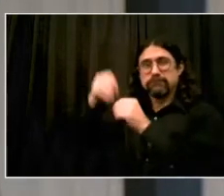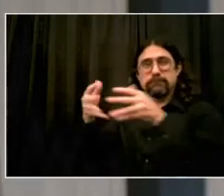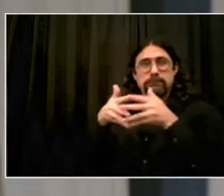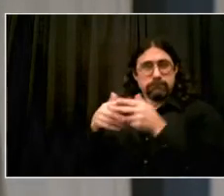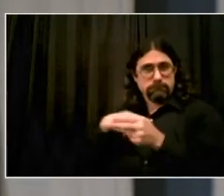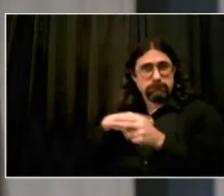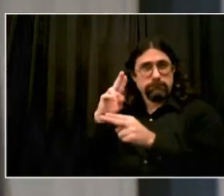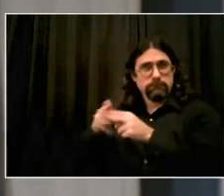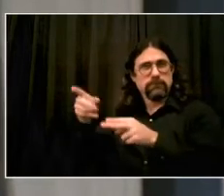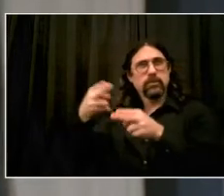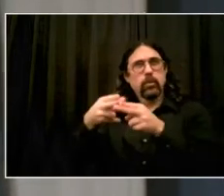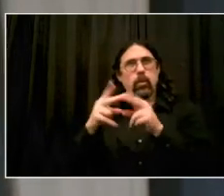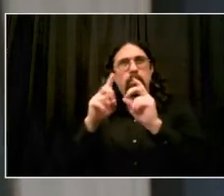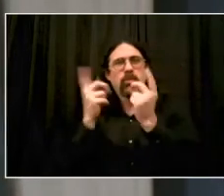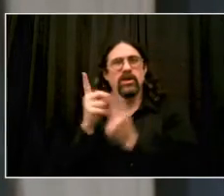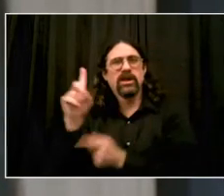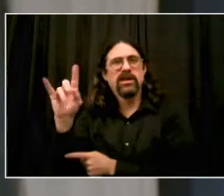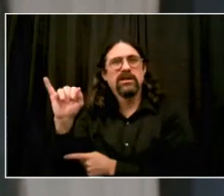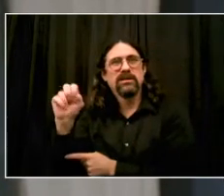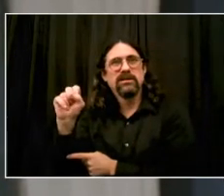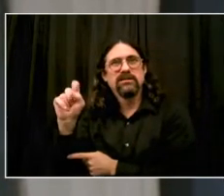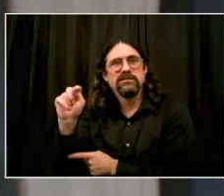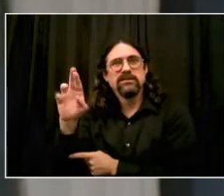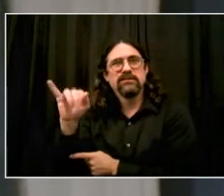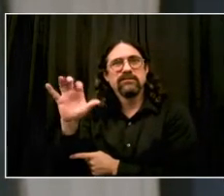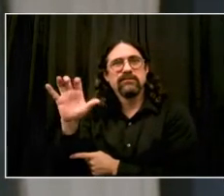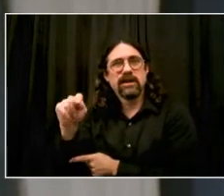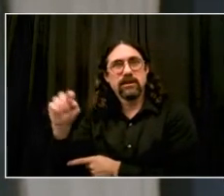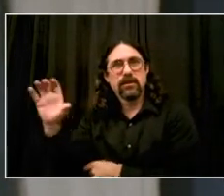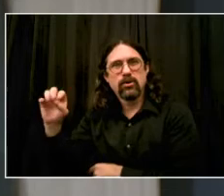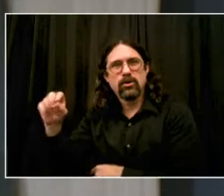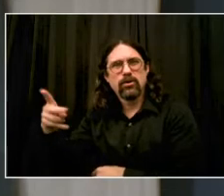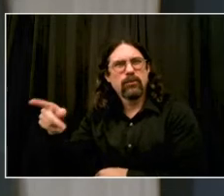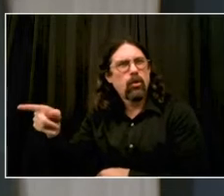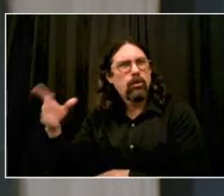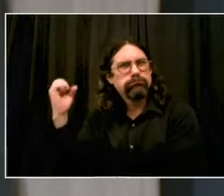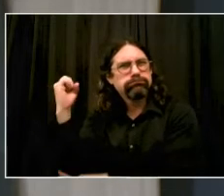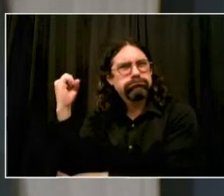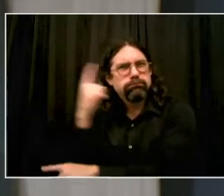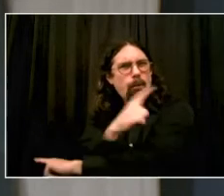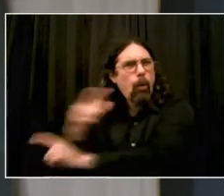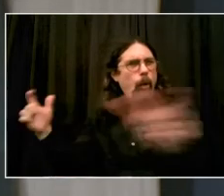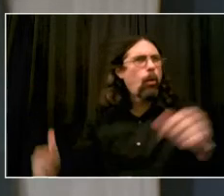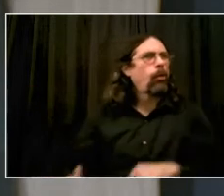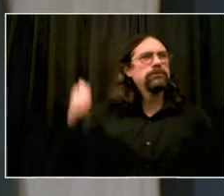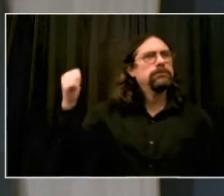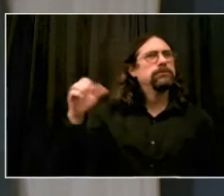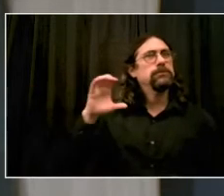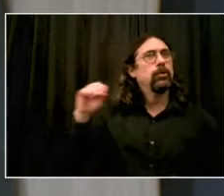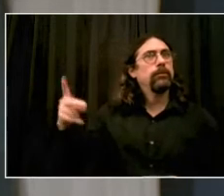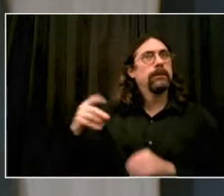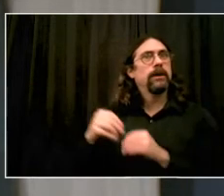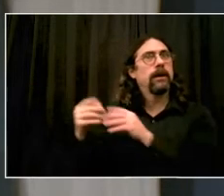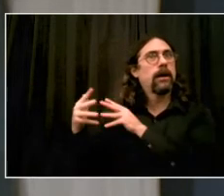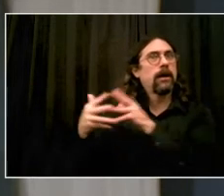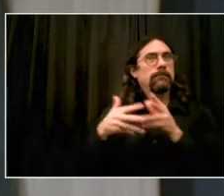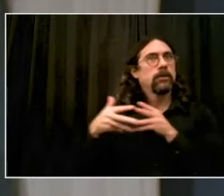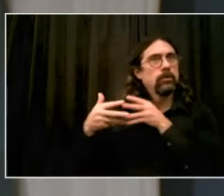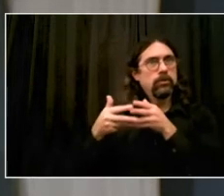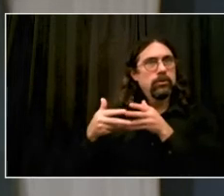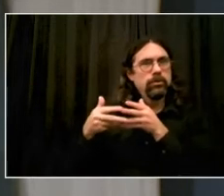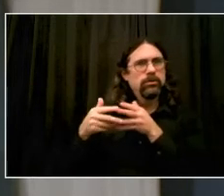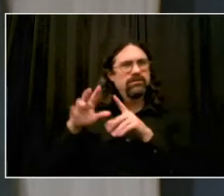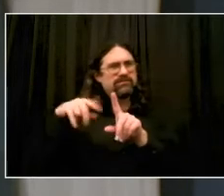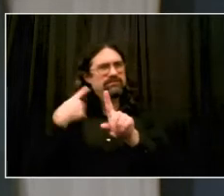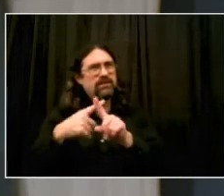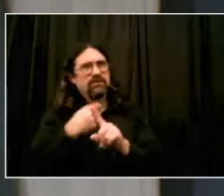Worker Cooperatives, Bronx Future, Bronx BCDI, Bronx Cooperative Development Initiative, and they're doing the work in the borough of the Bronx. We haven't